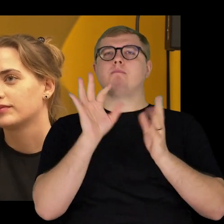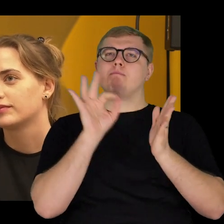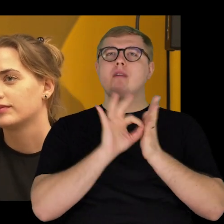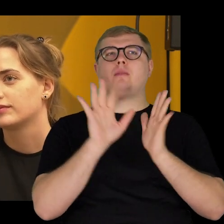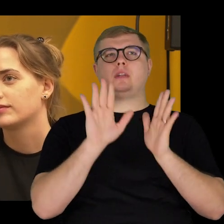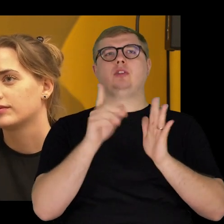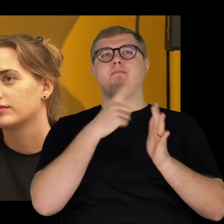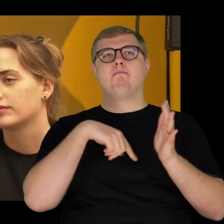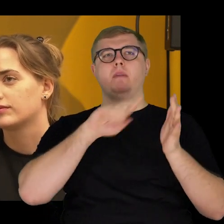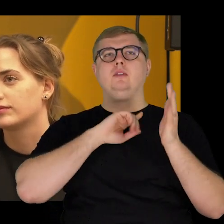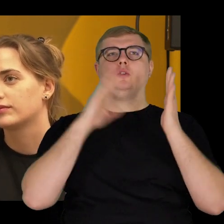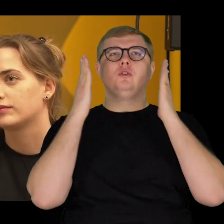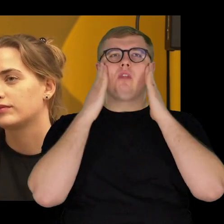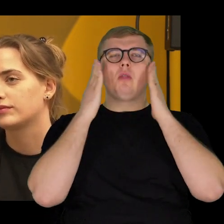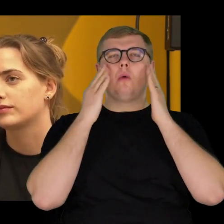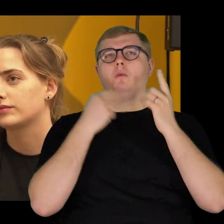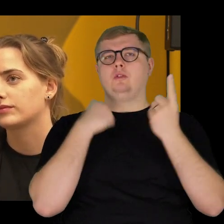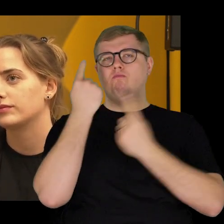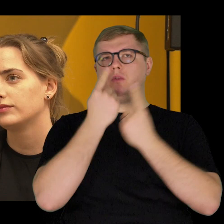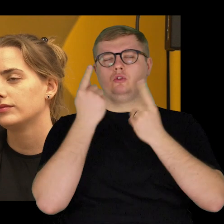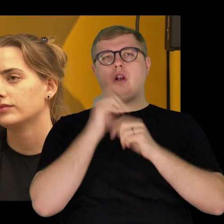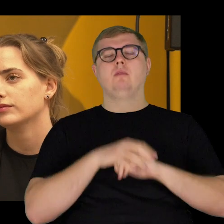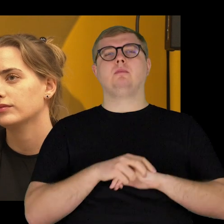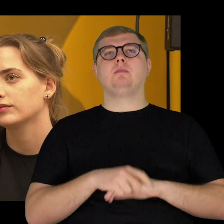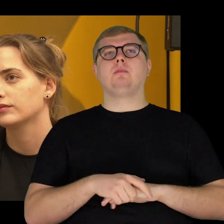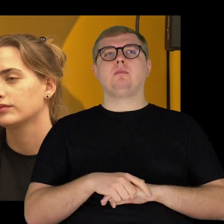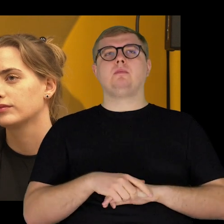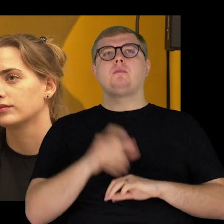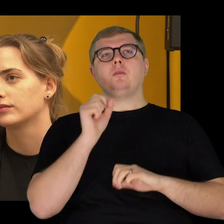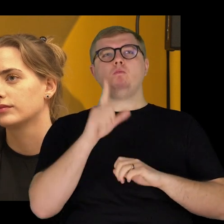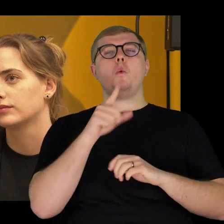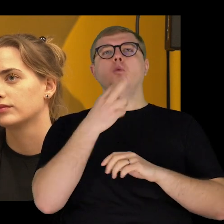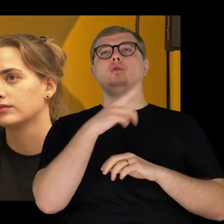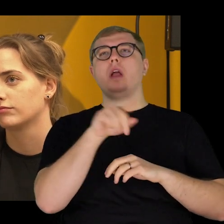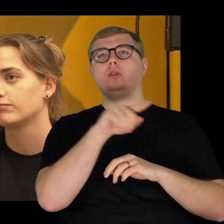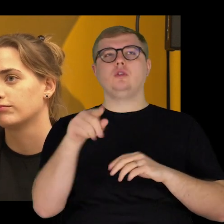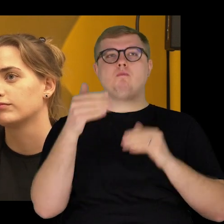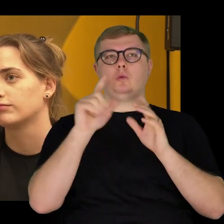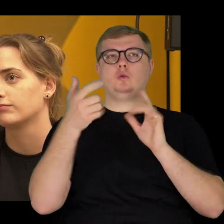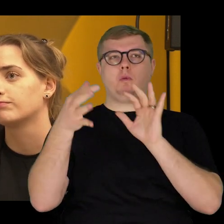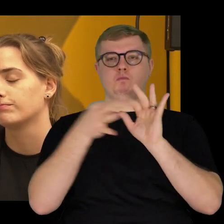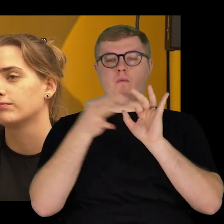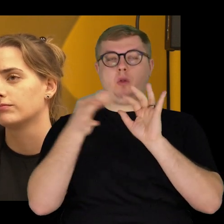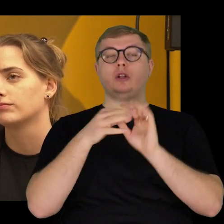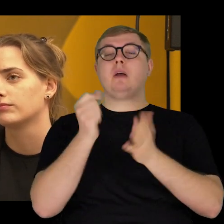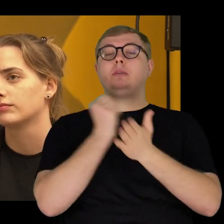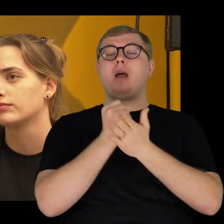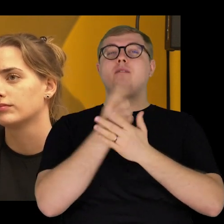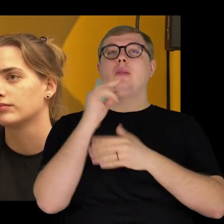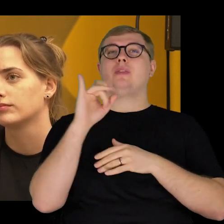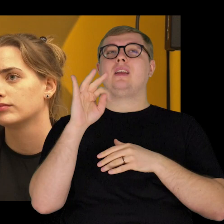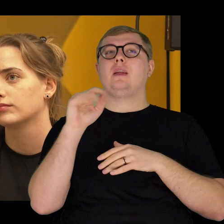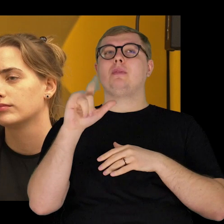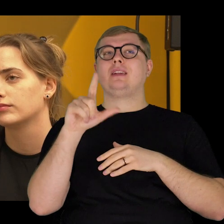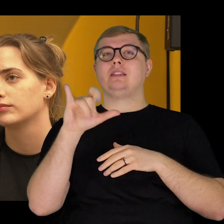kind of mindful of. And I think there's things that are kind of connected there as well. The digitalization aspect is connected to the kind